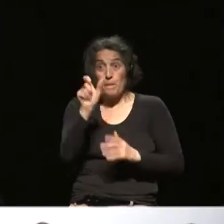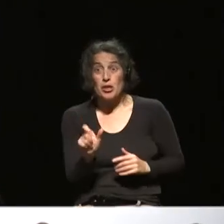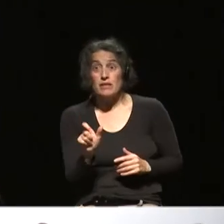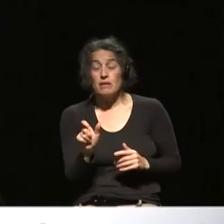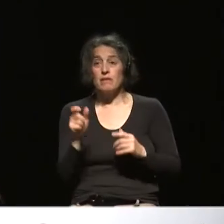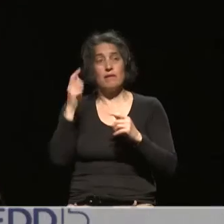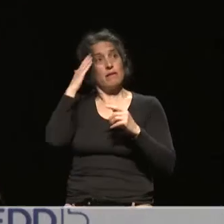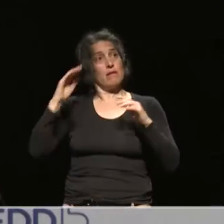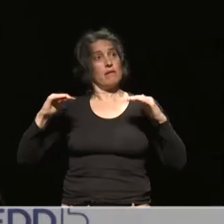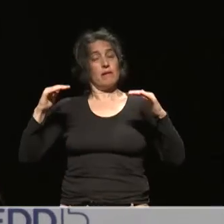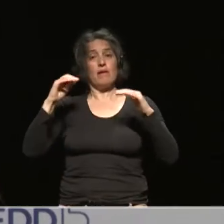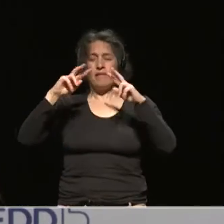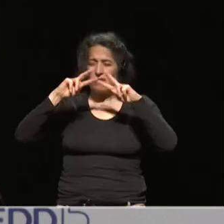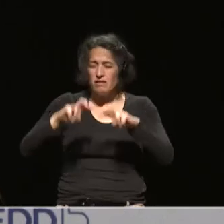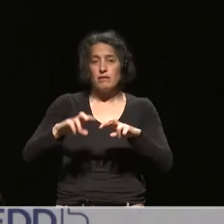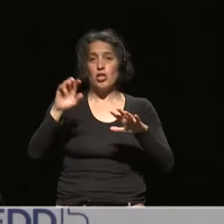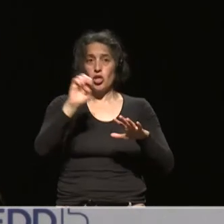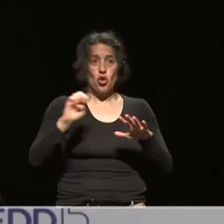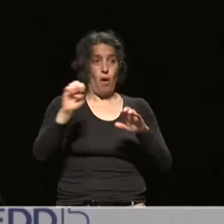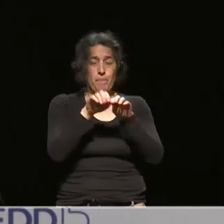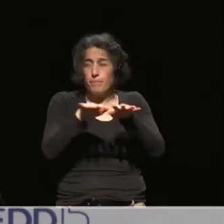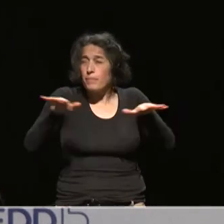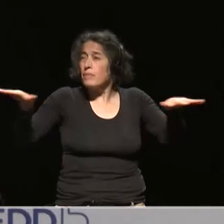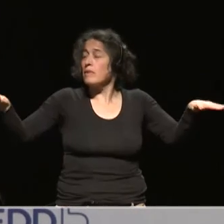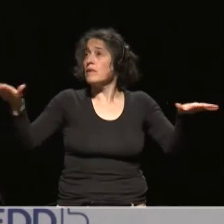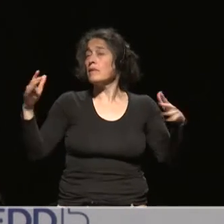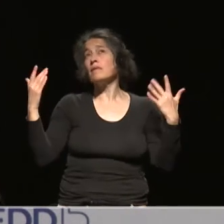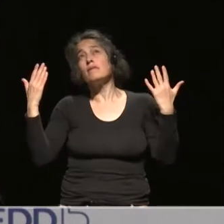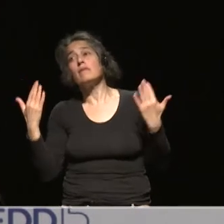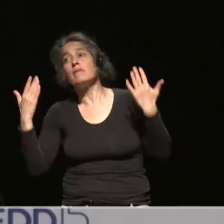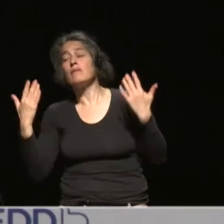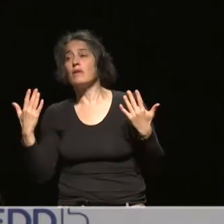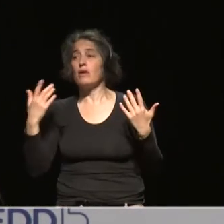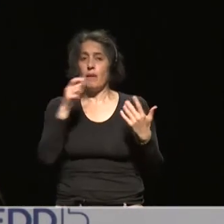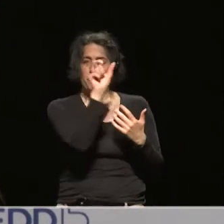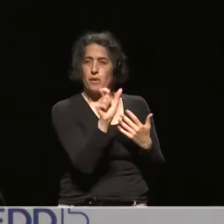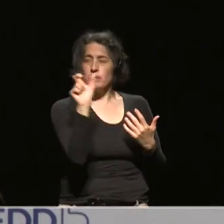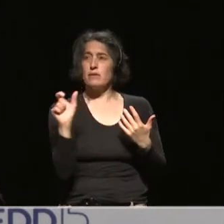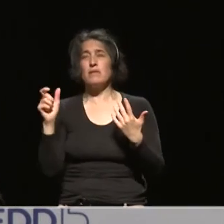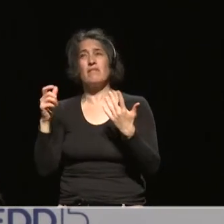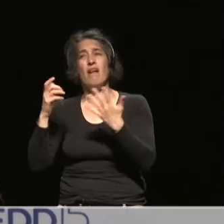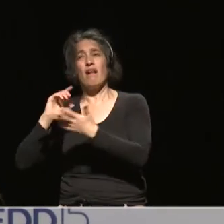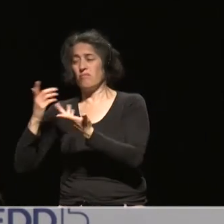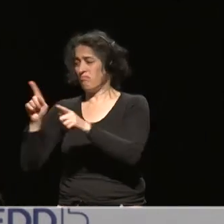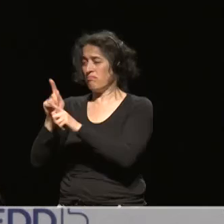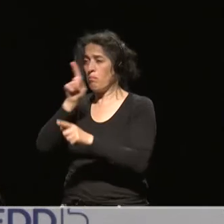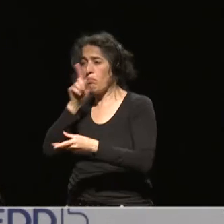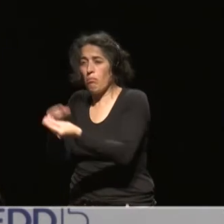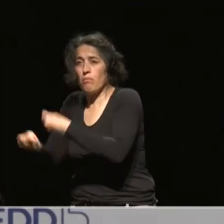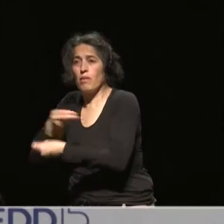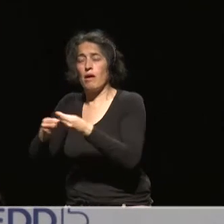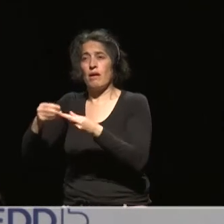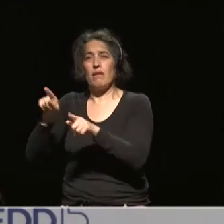are successful in spreading the idea that everybody, and as I said before, mostly the